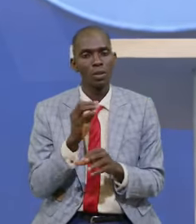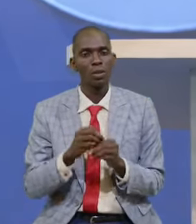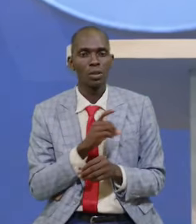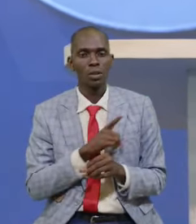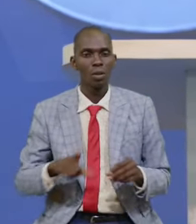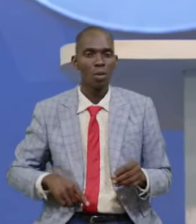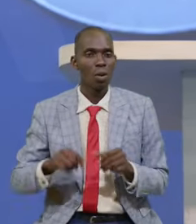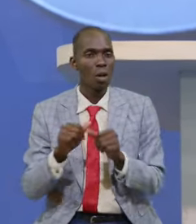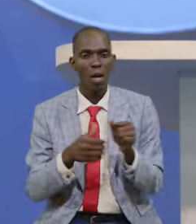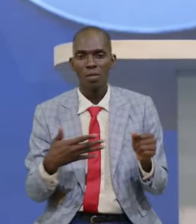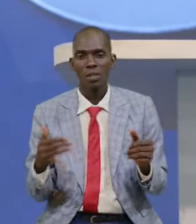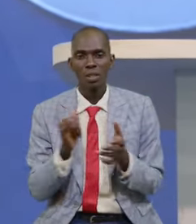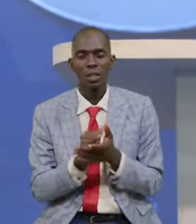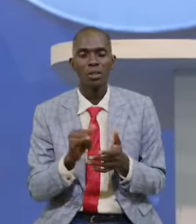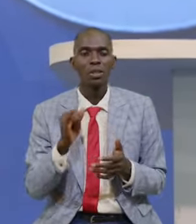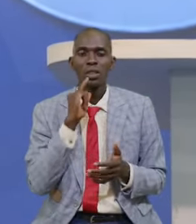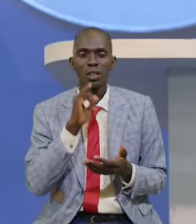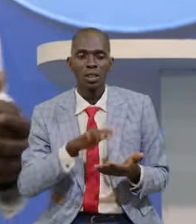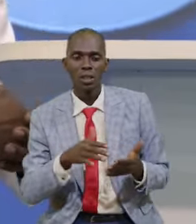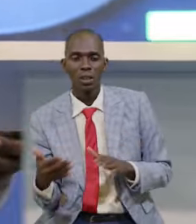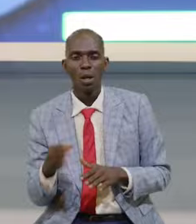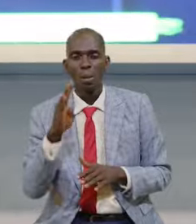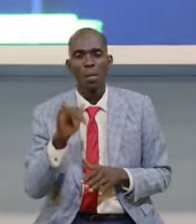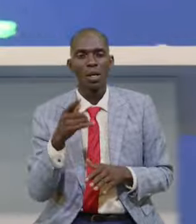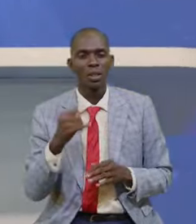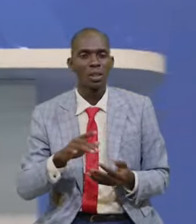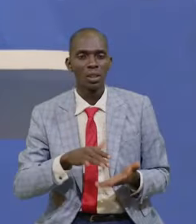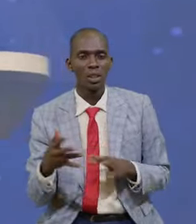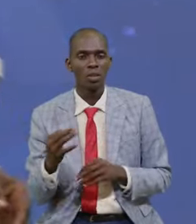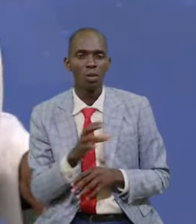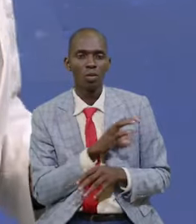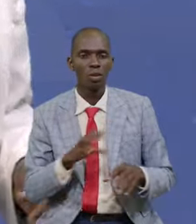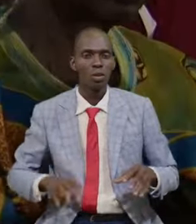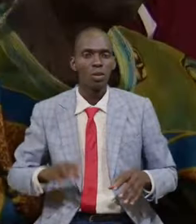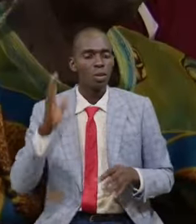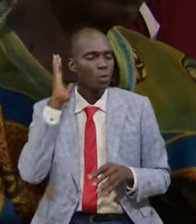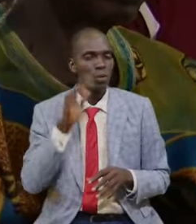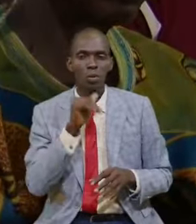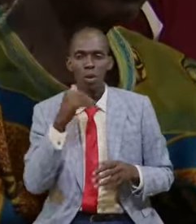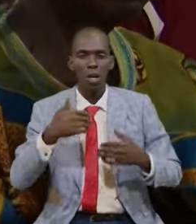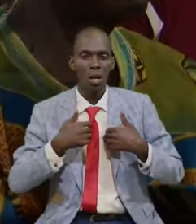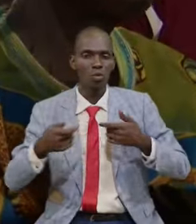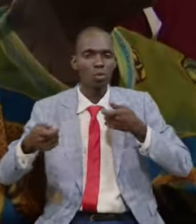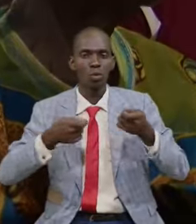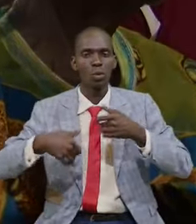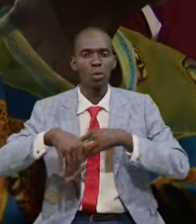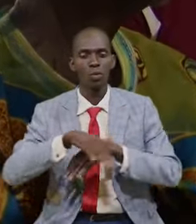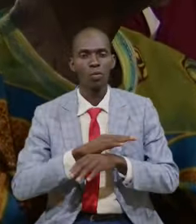that is dead by the death of Christ will not have dominion over you. And then